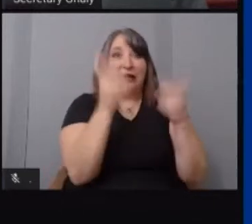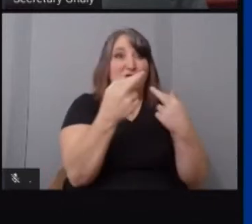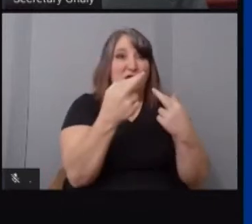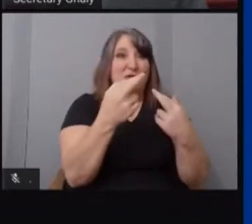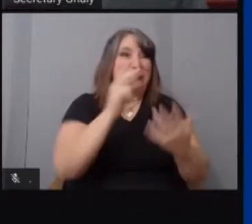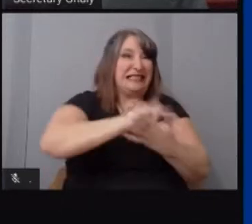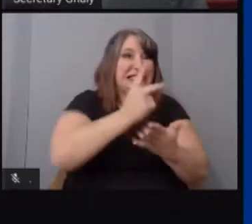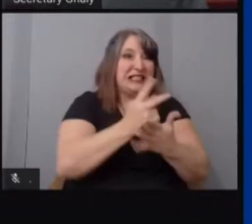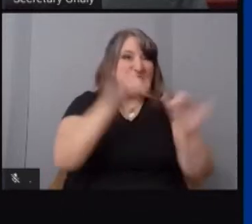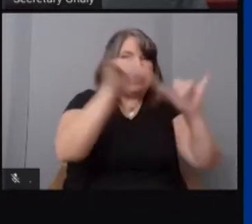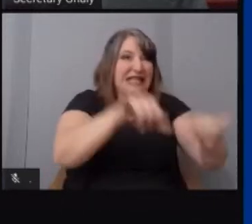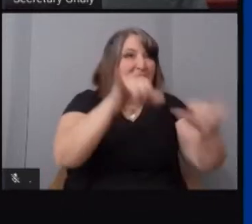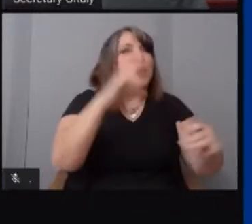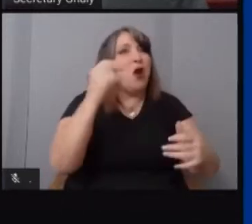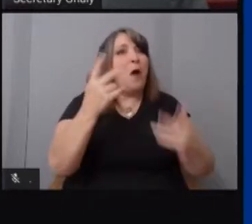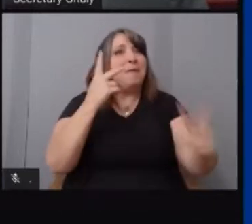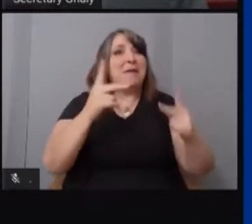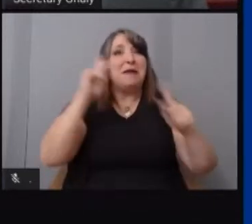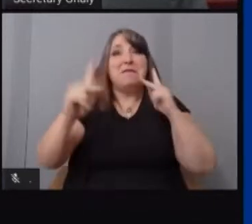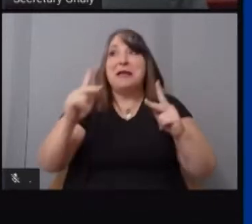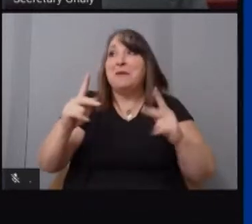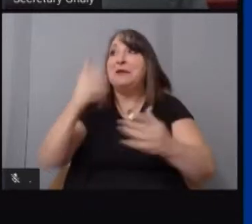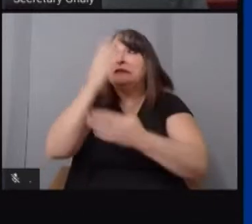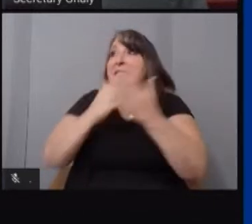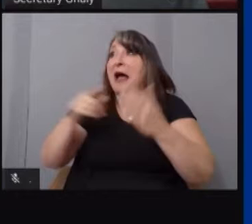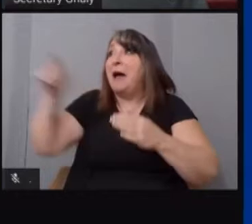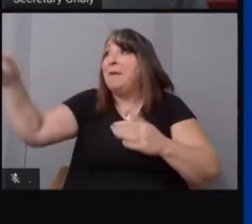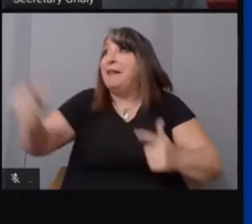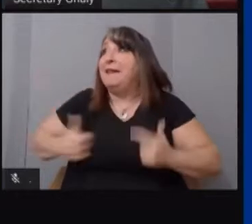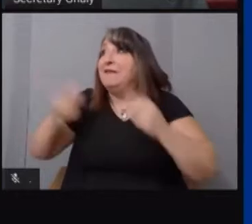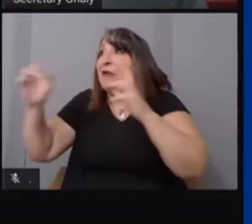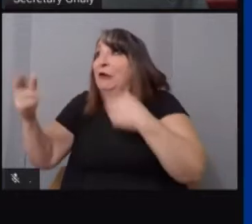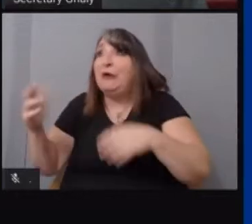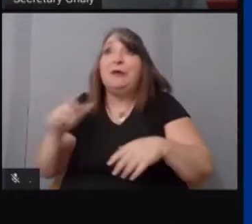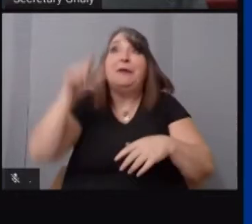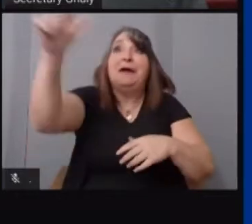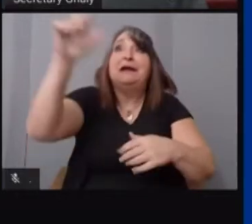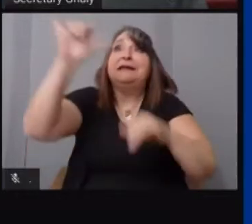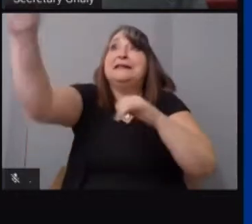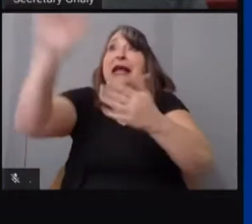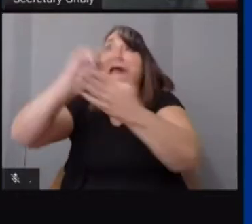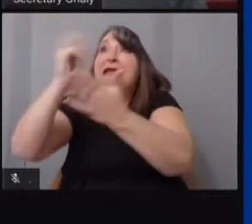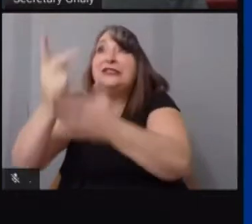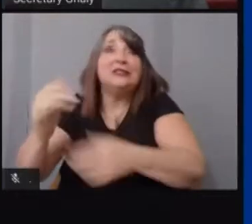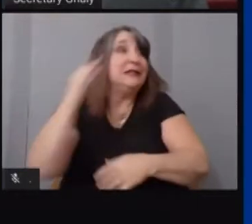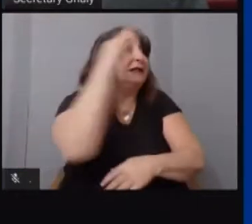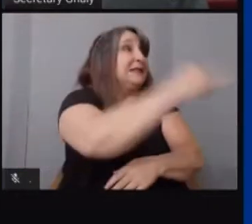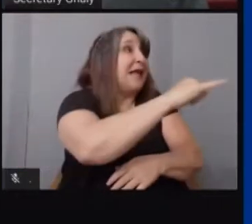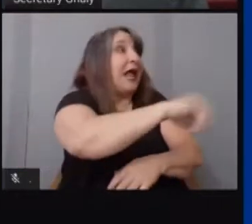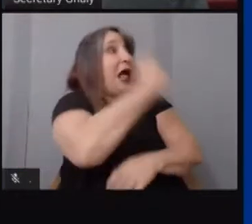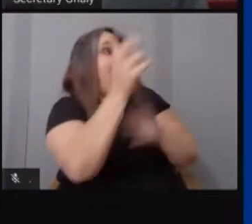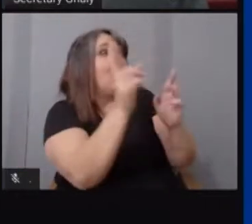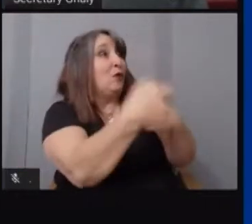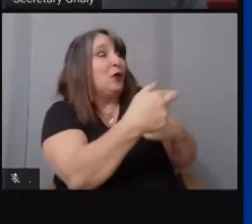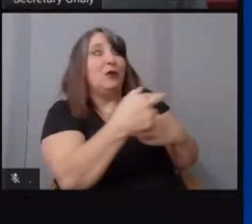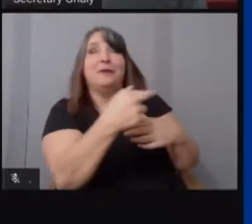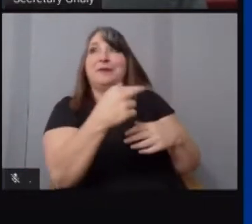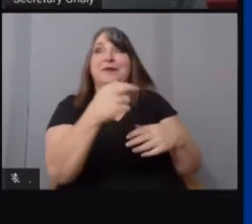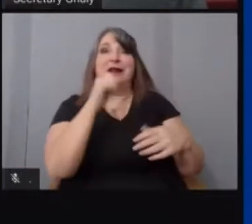strategy to keep people spread out. And this is important not just as we travel outside of our home, but even while we're at